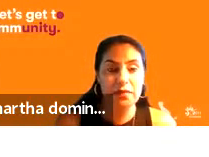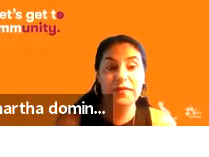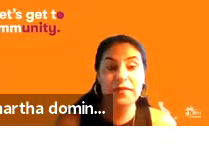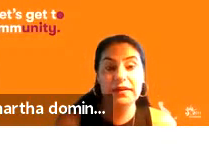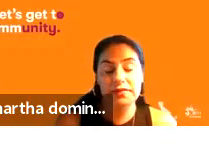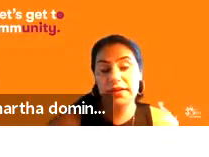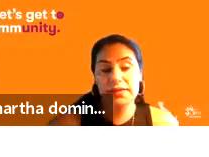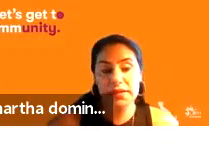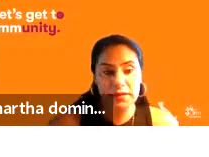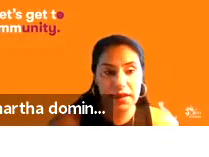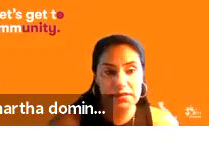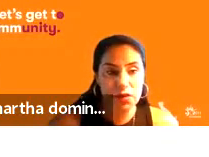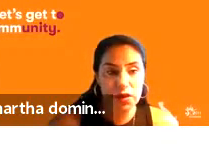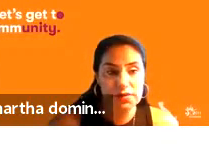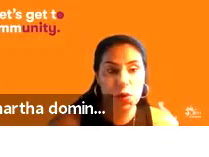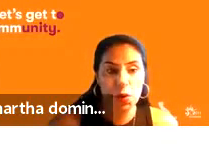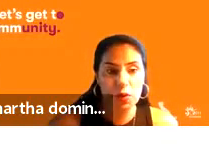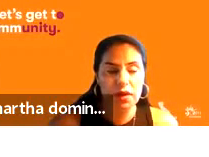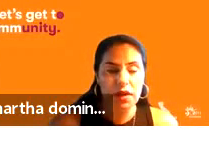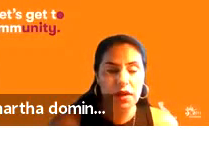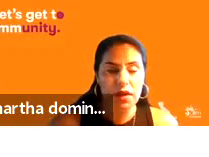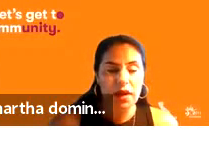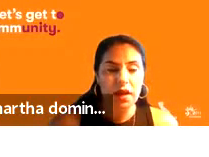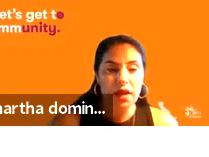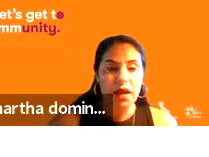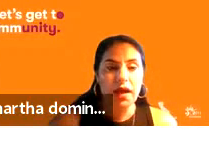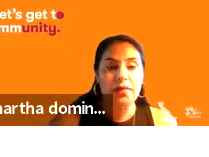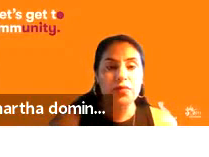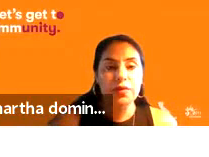perceived the vaccine as a whole.